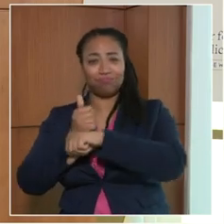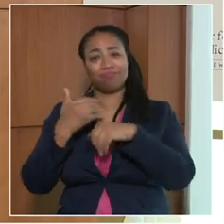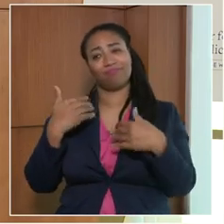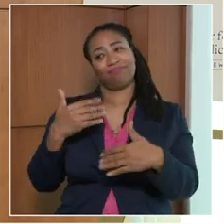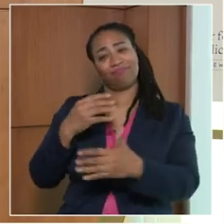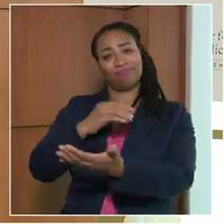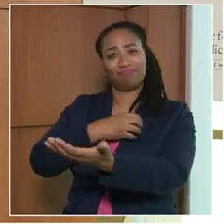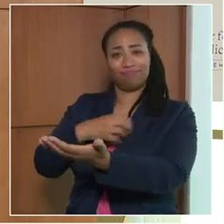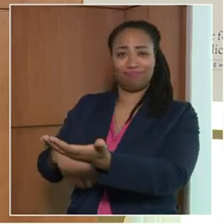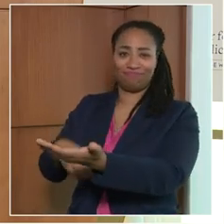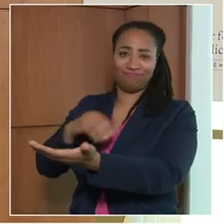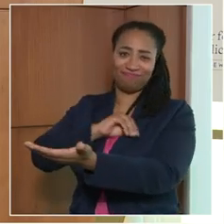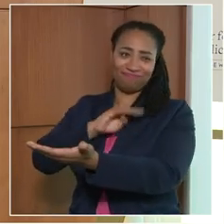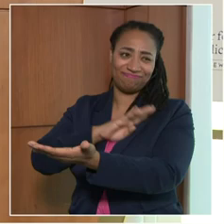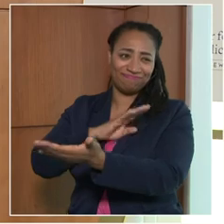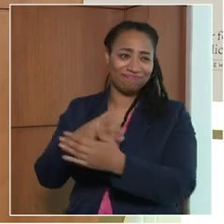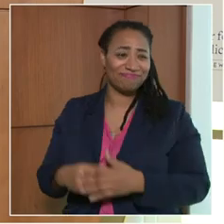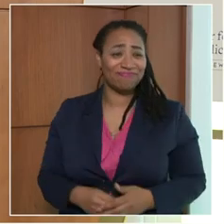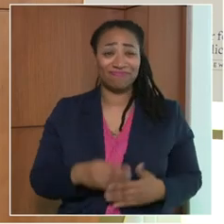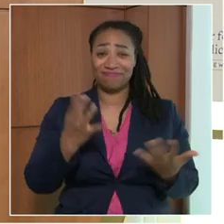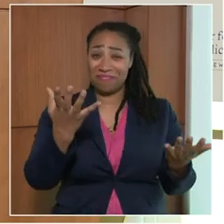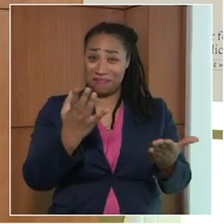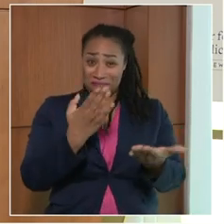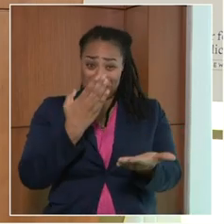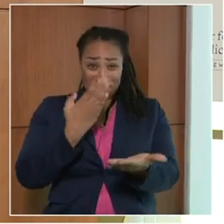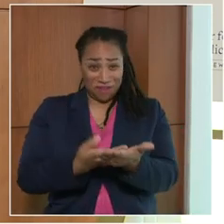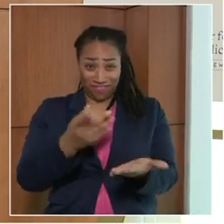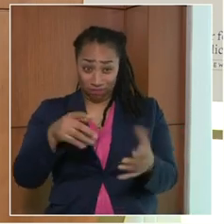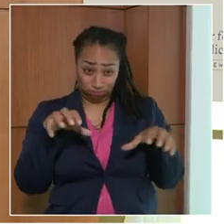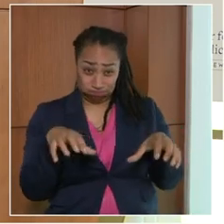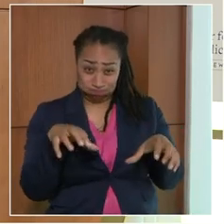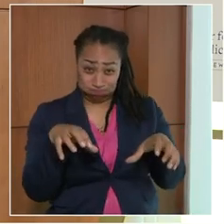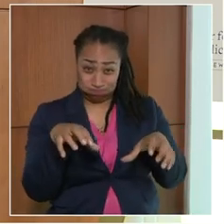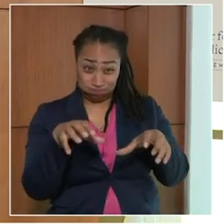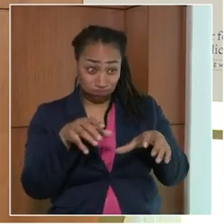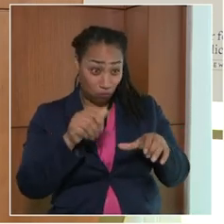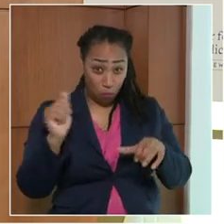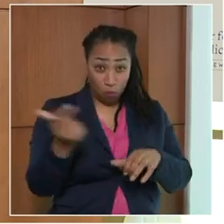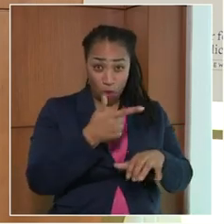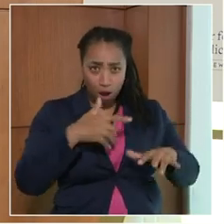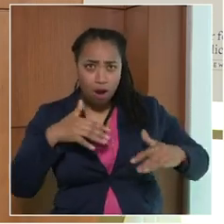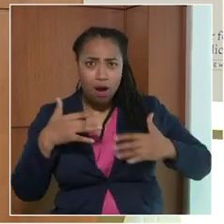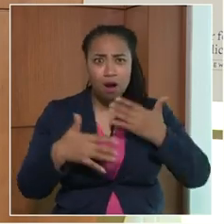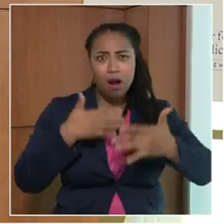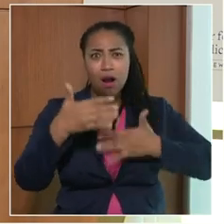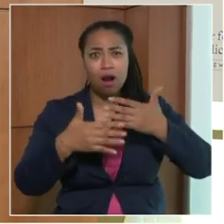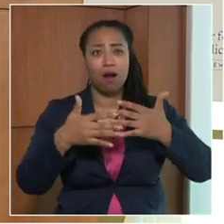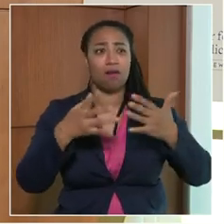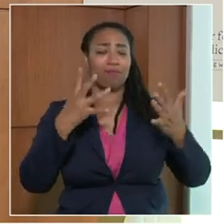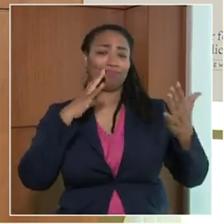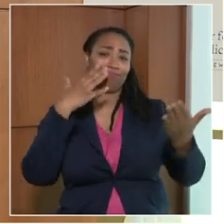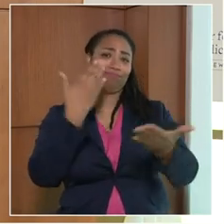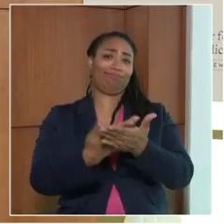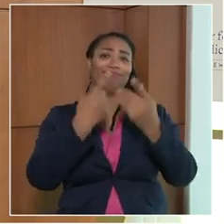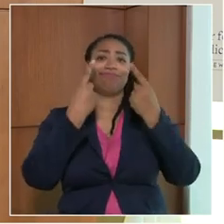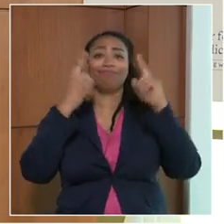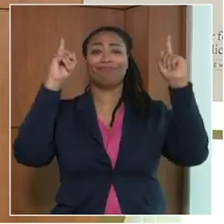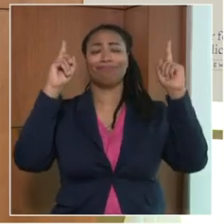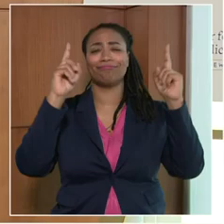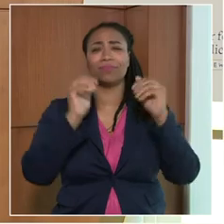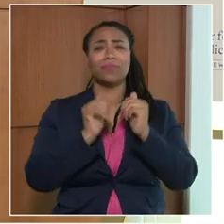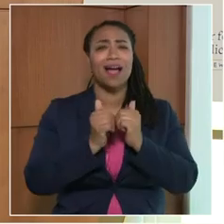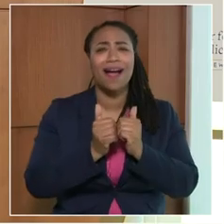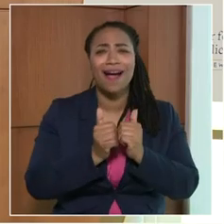be achieved in higher education, local government, and community stakeholders when all